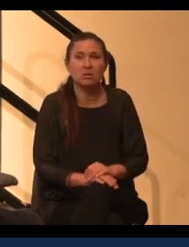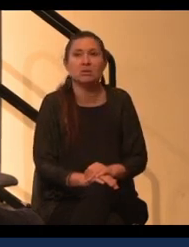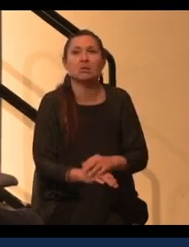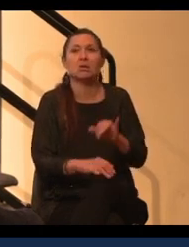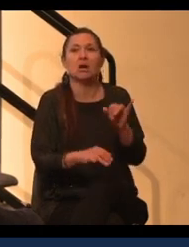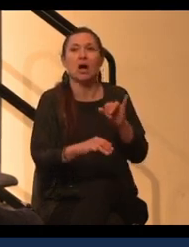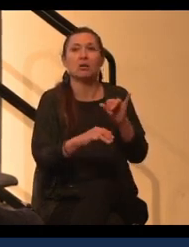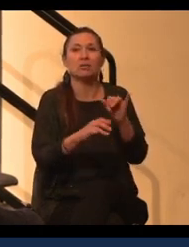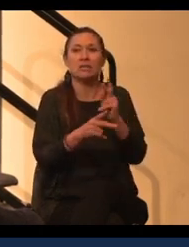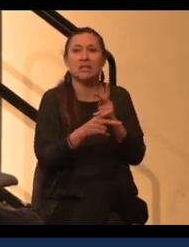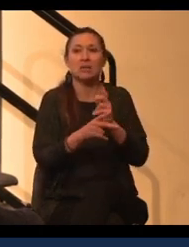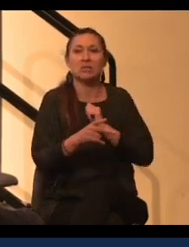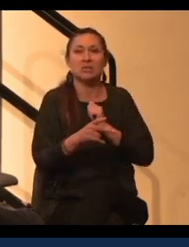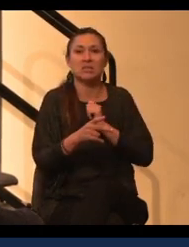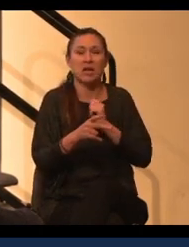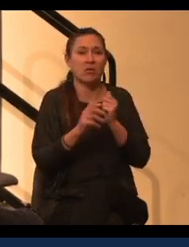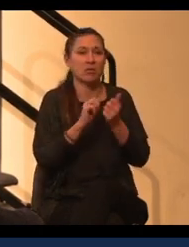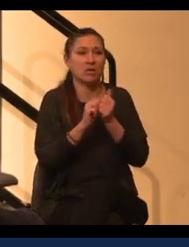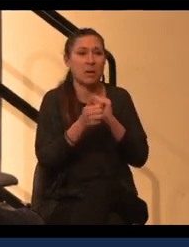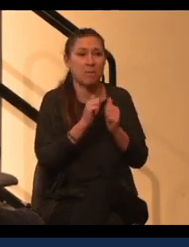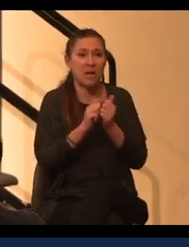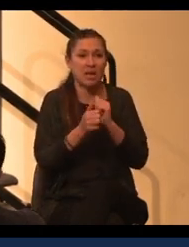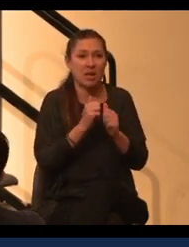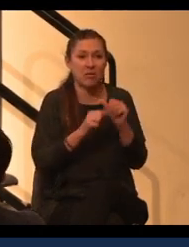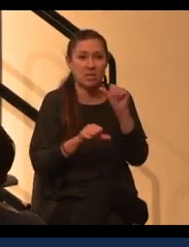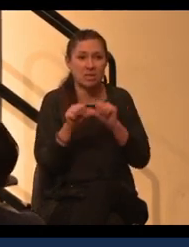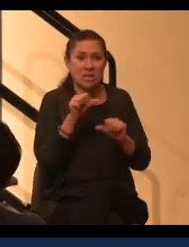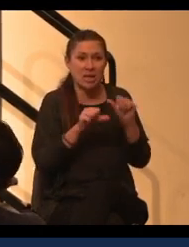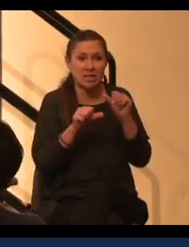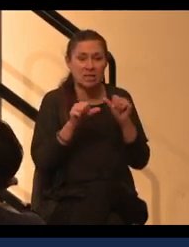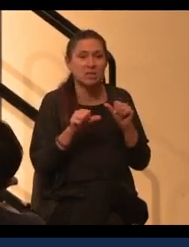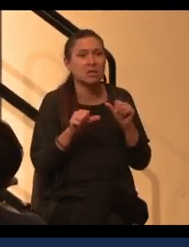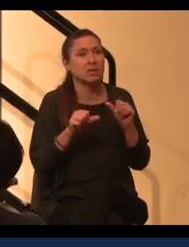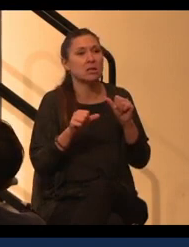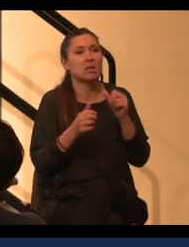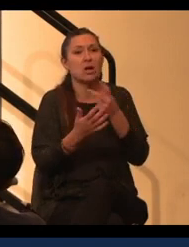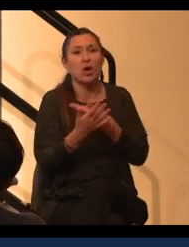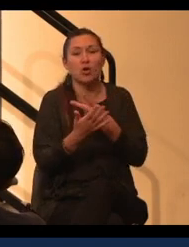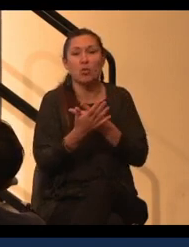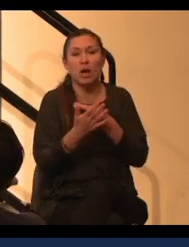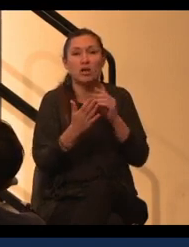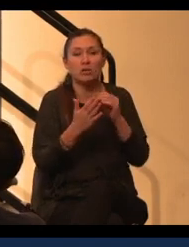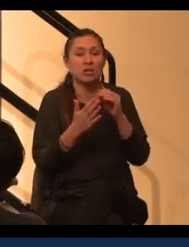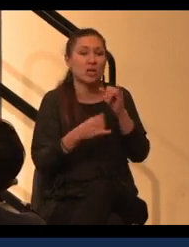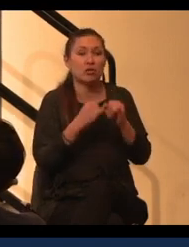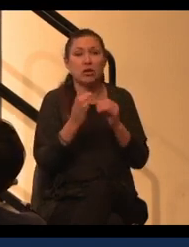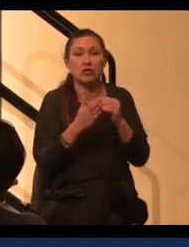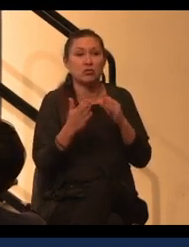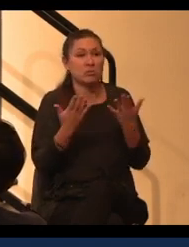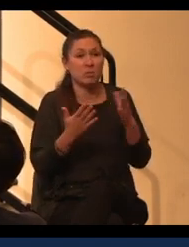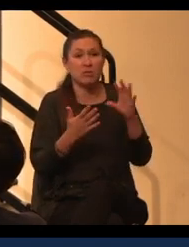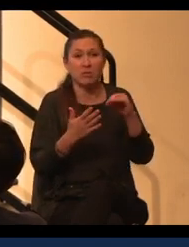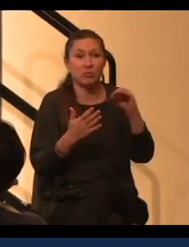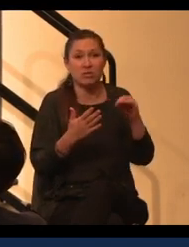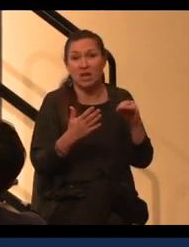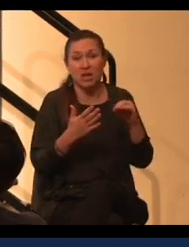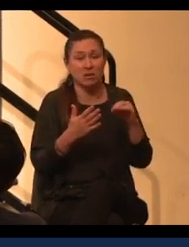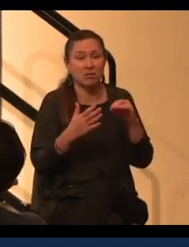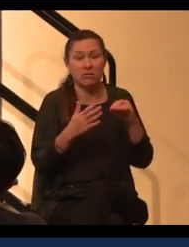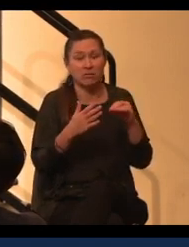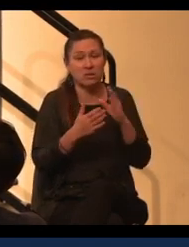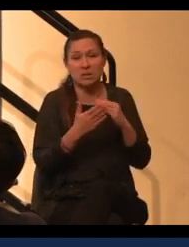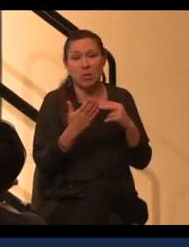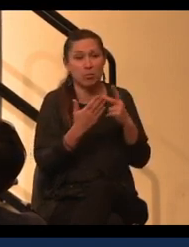scientific competitiveness. In some of our graduate fields, international students comprise 50% or more.